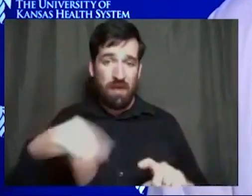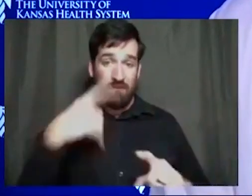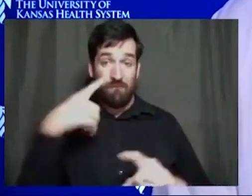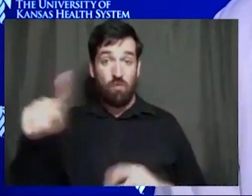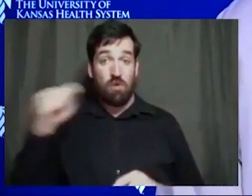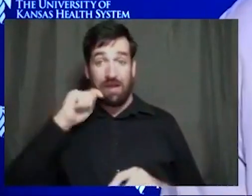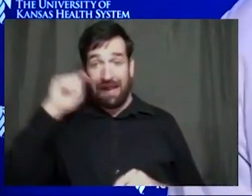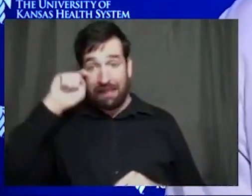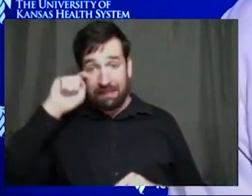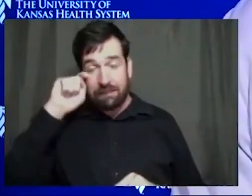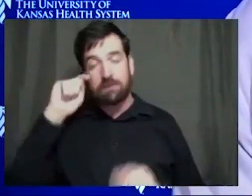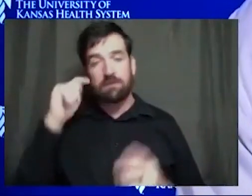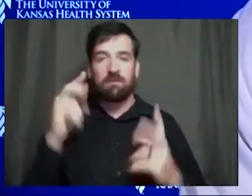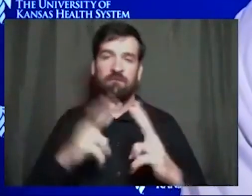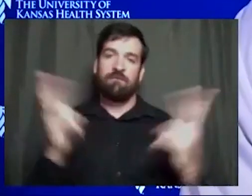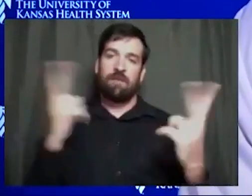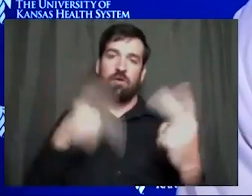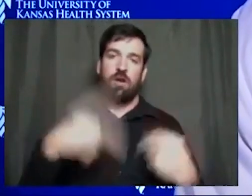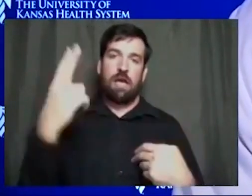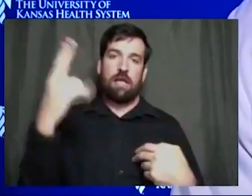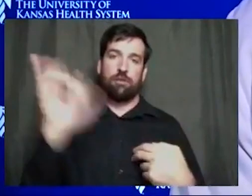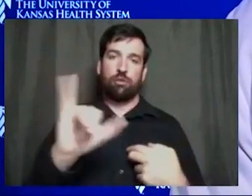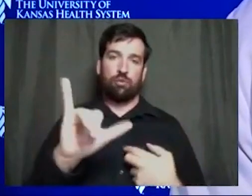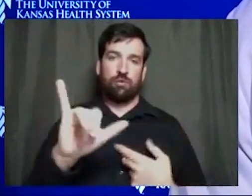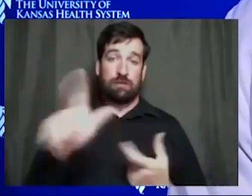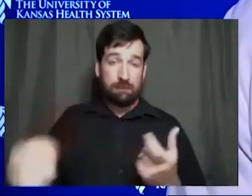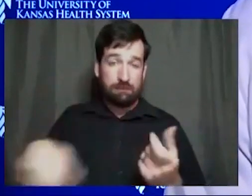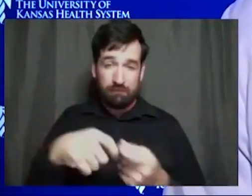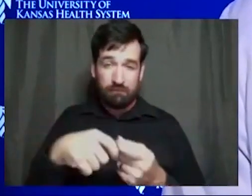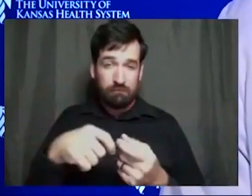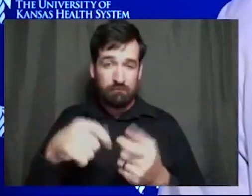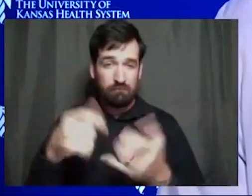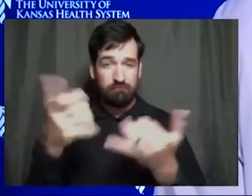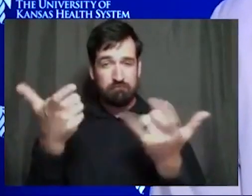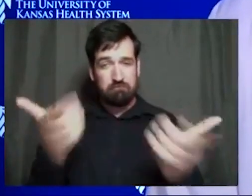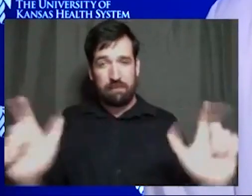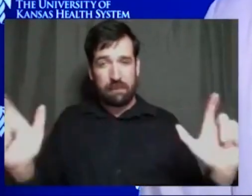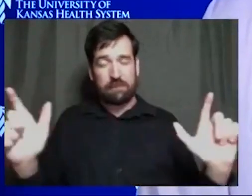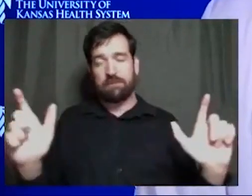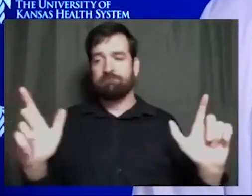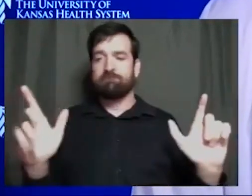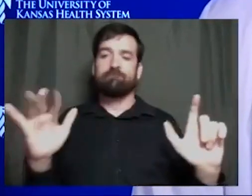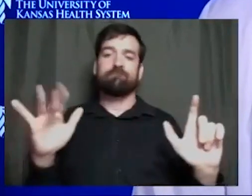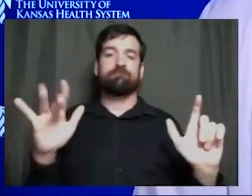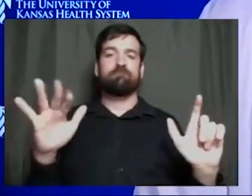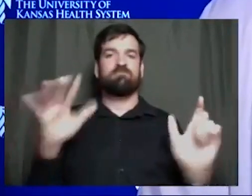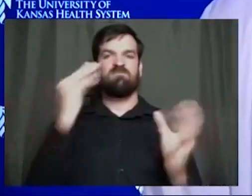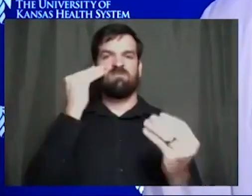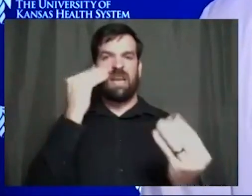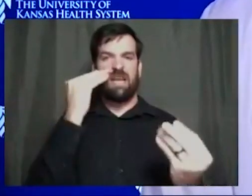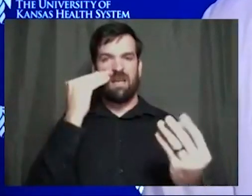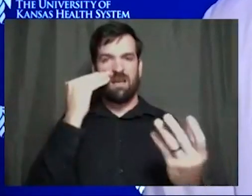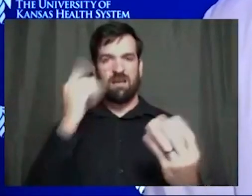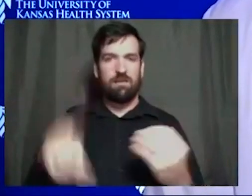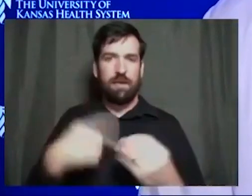be very high as well. But I don't know if there's any large-scale data necessarily about